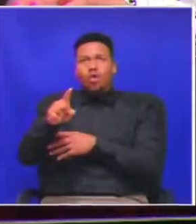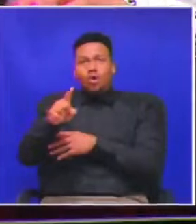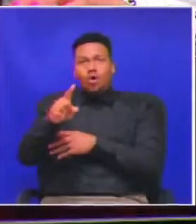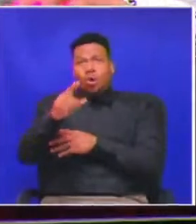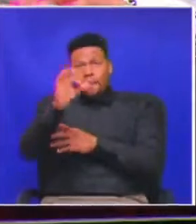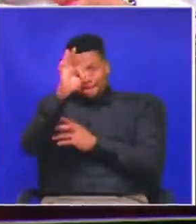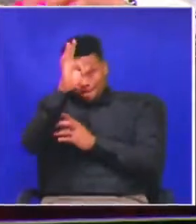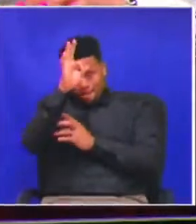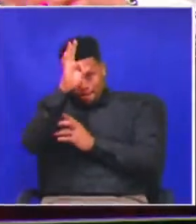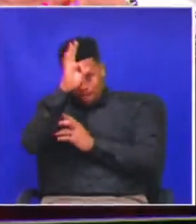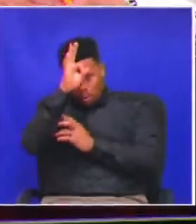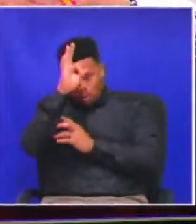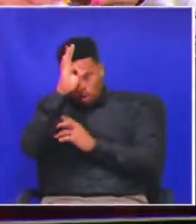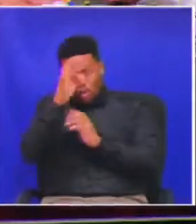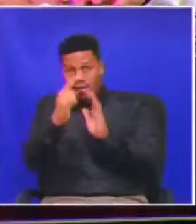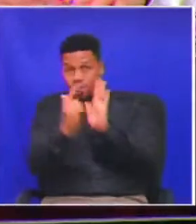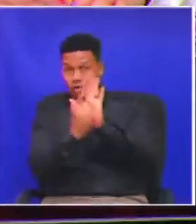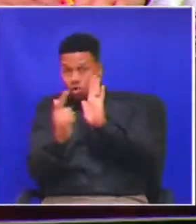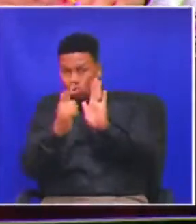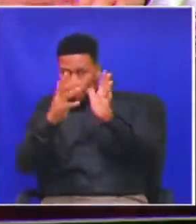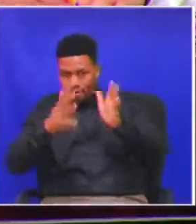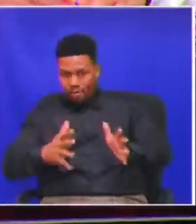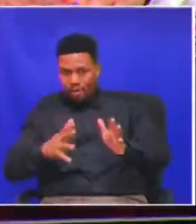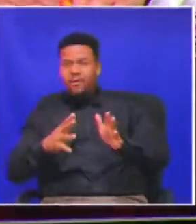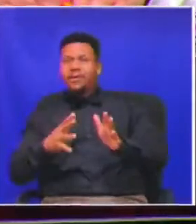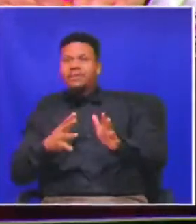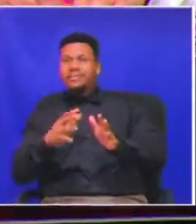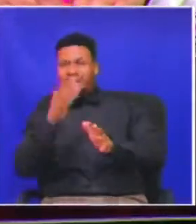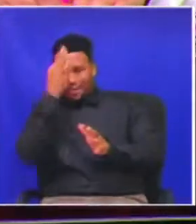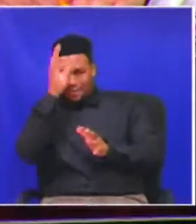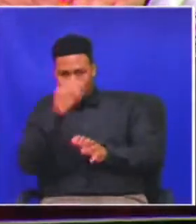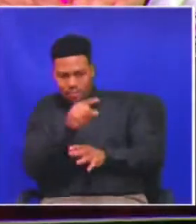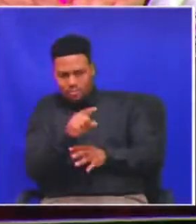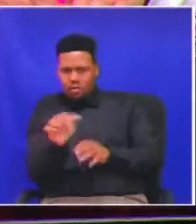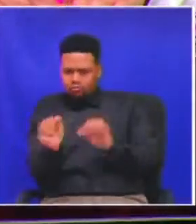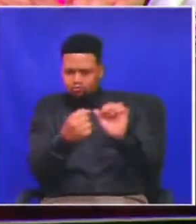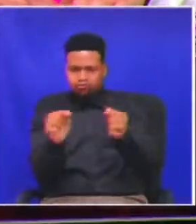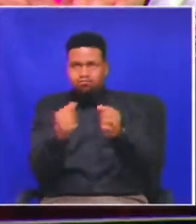without stipulating any criteria to this effect.